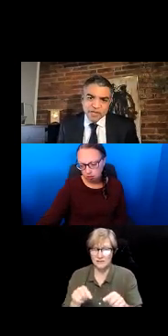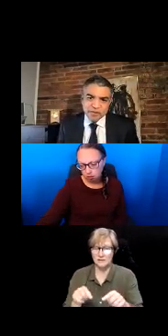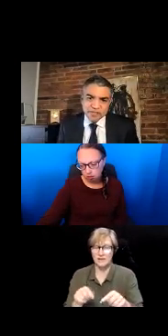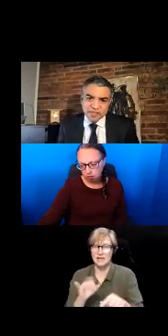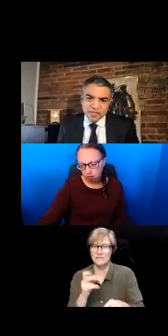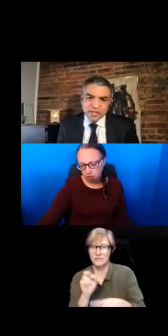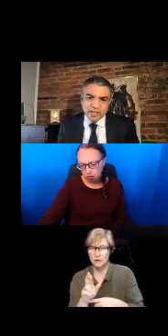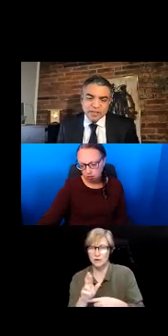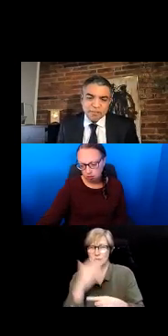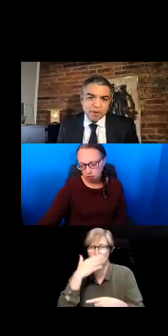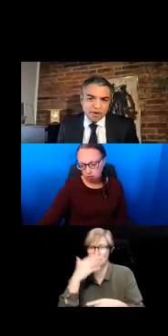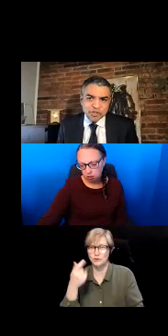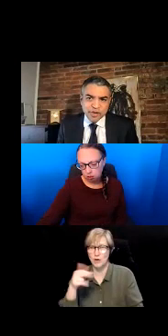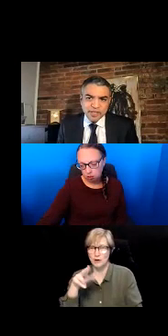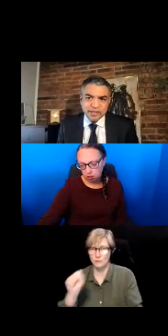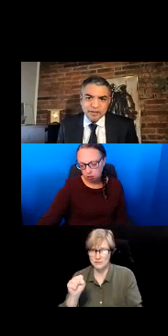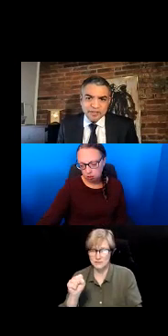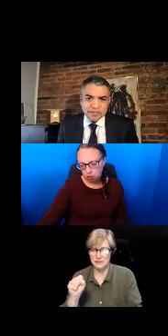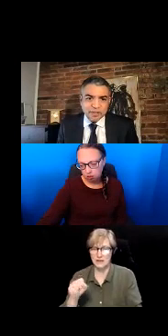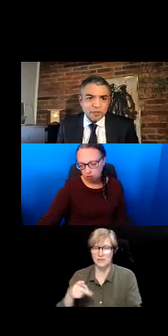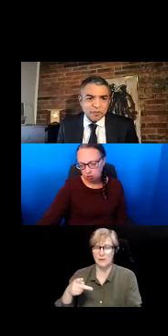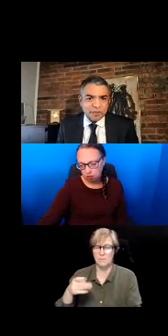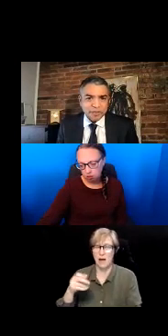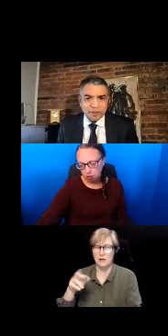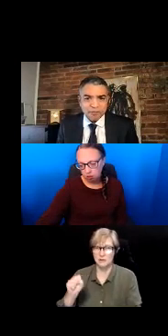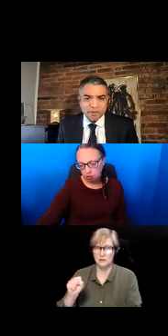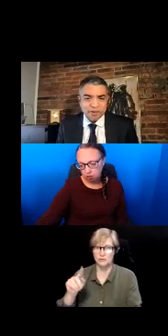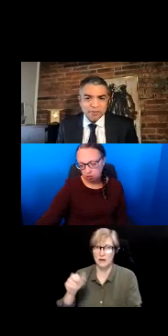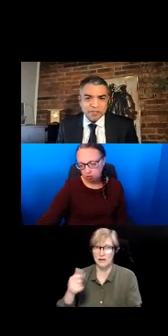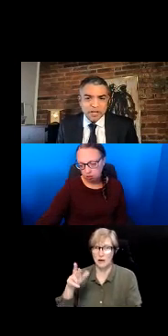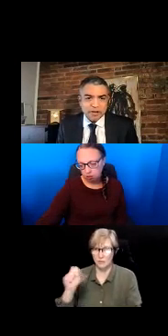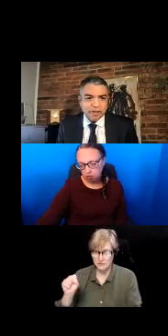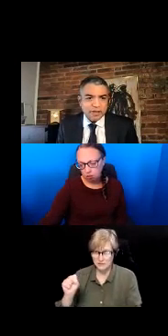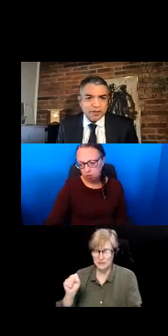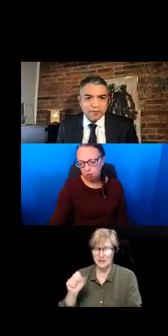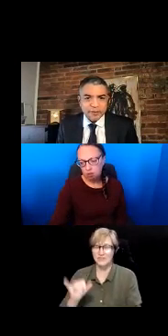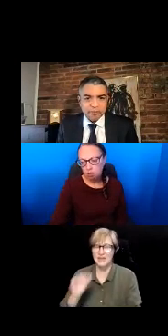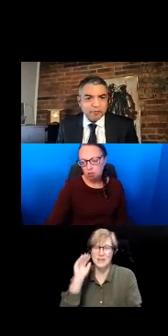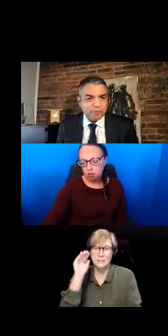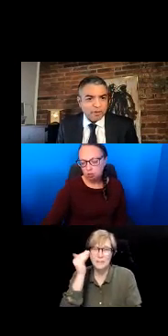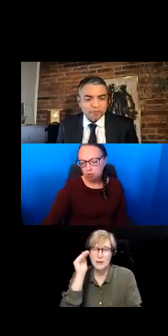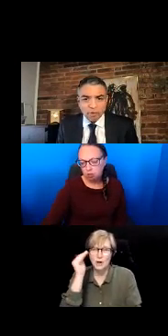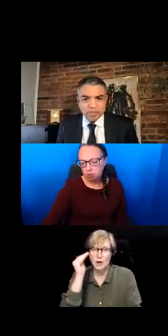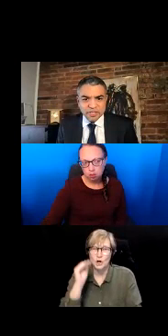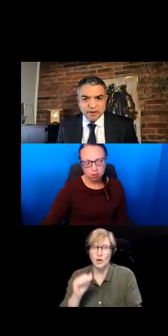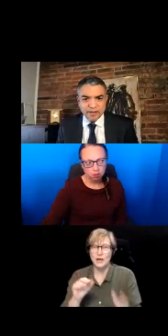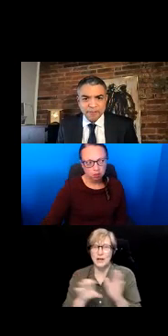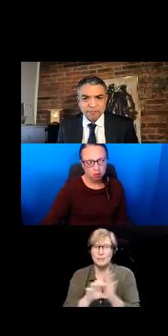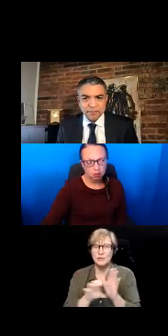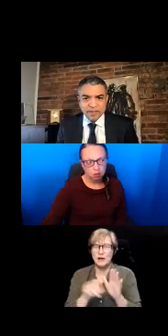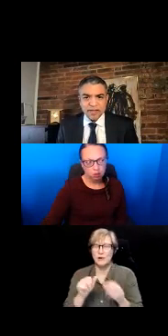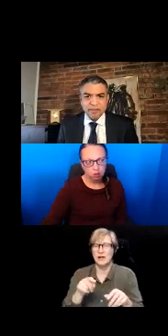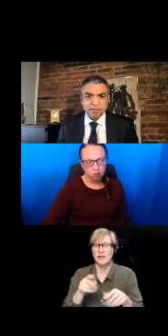frontal gyrus, in the pars triangularis, what would be a mirror image area of part of Broca's